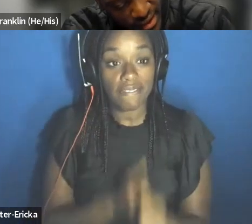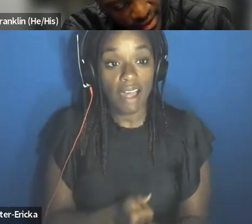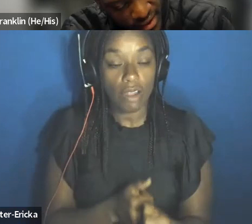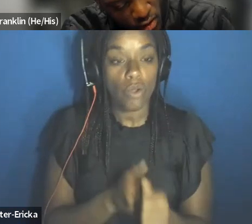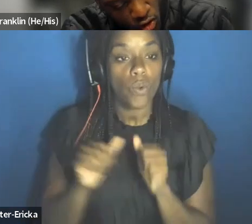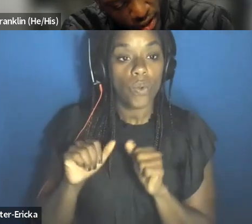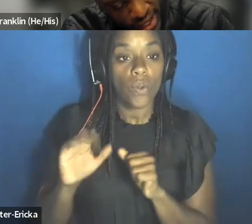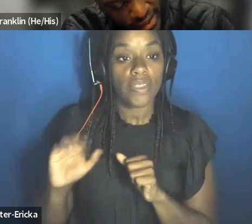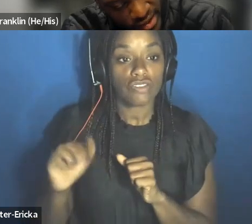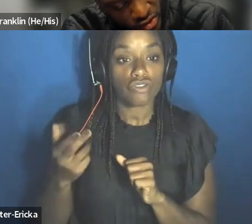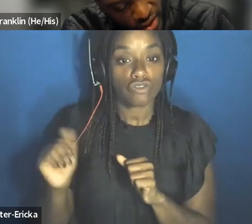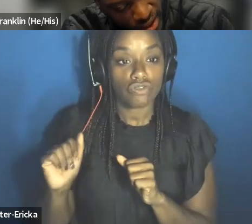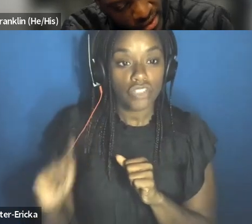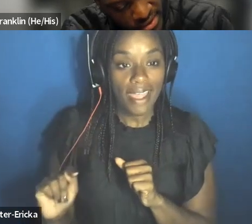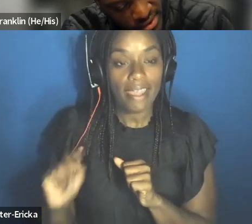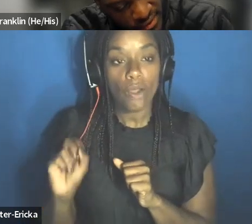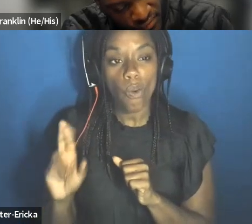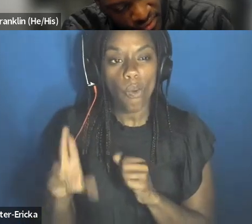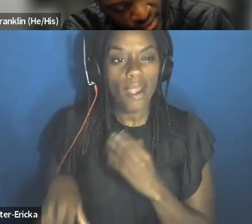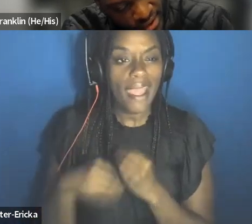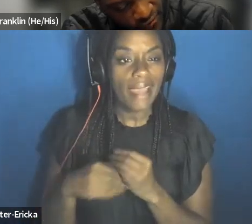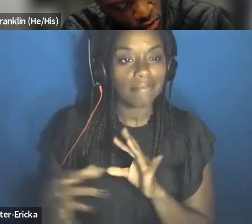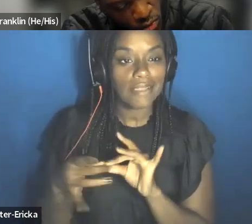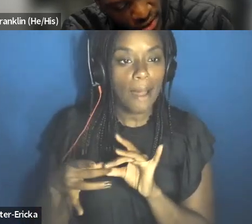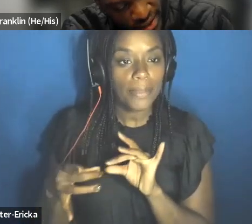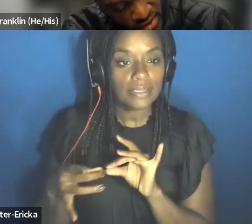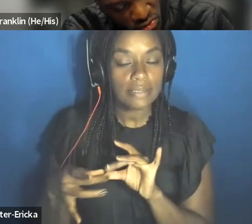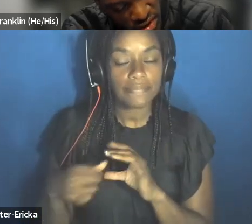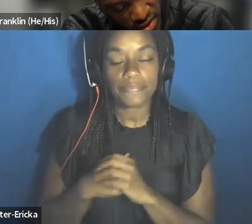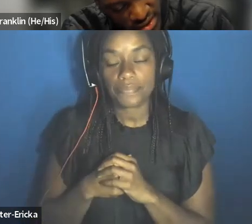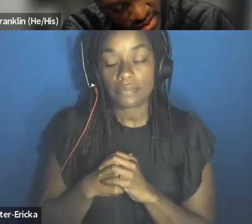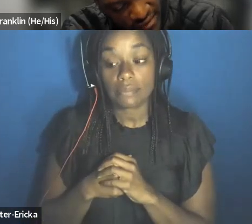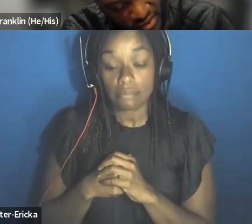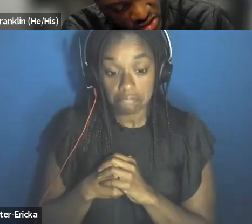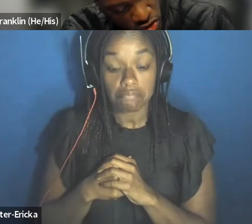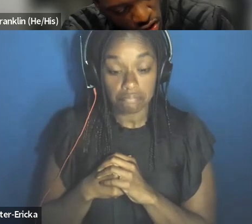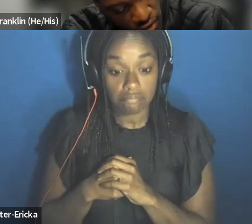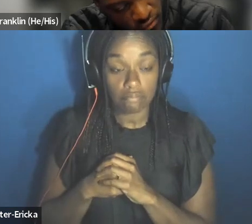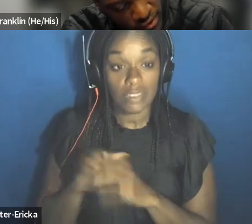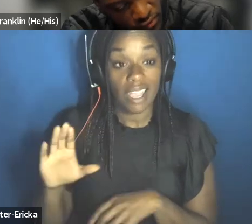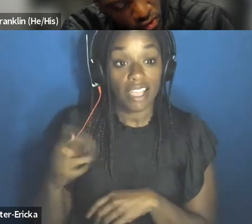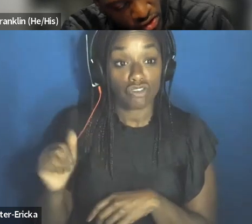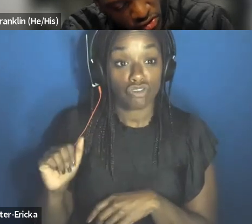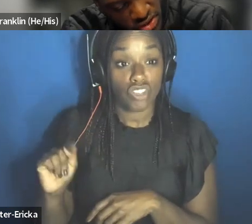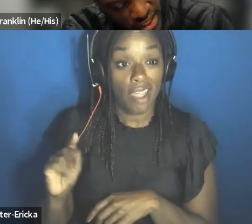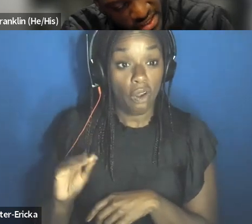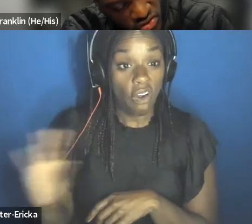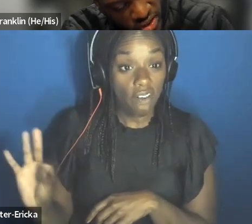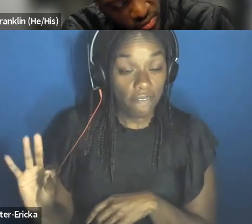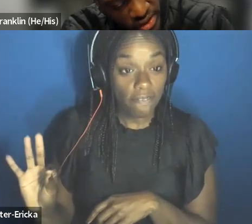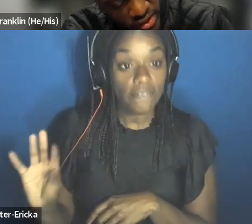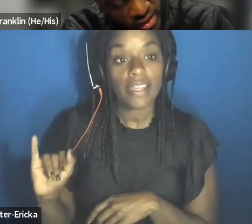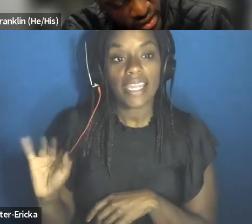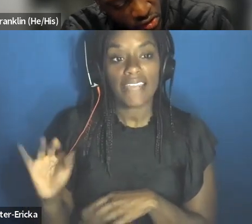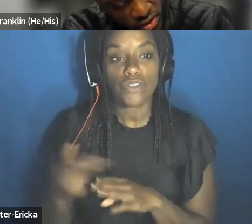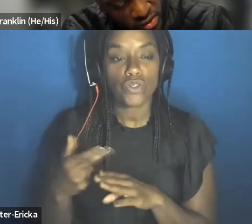chat or add in your comments. If you would like to turn the chat feature off, if you are using a